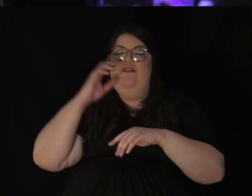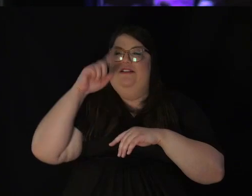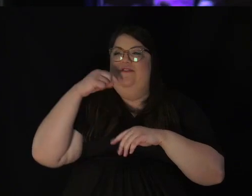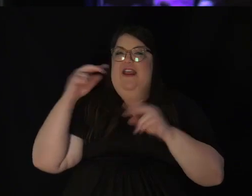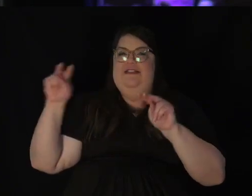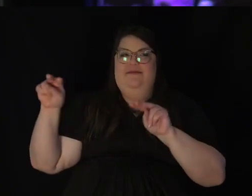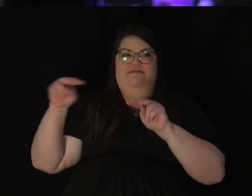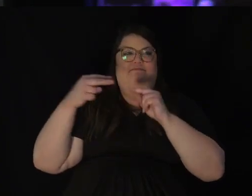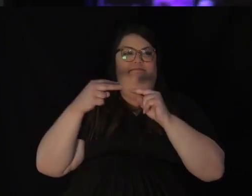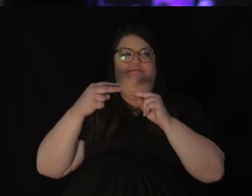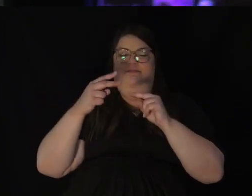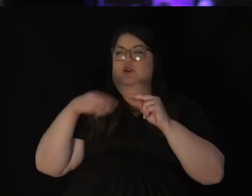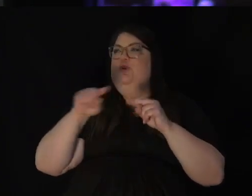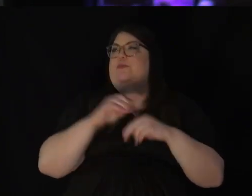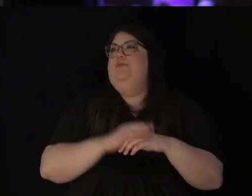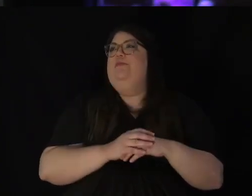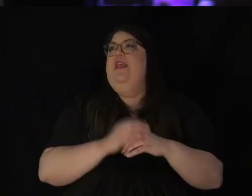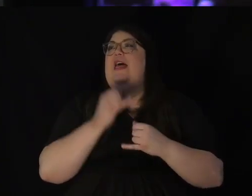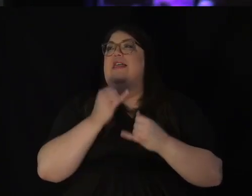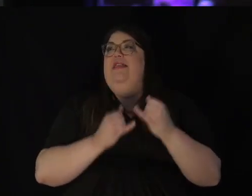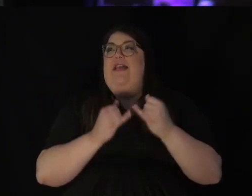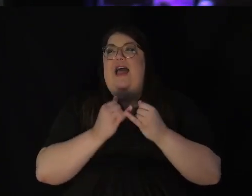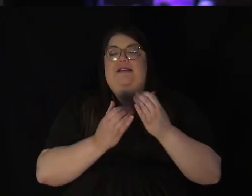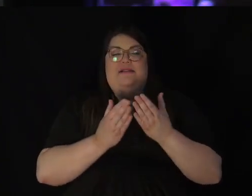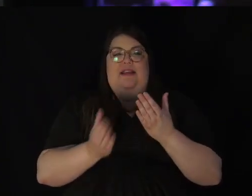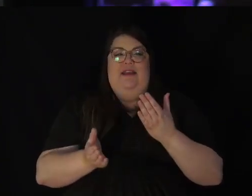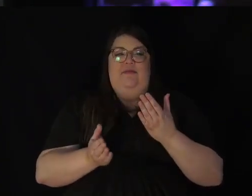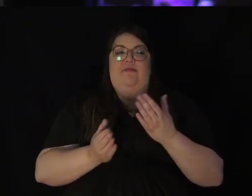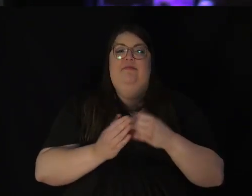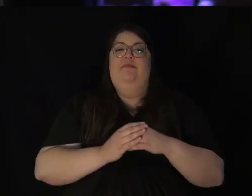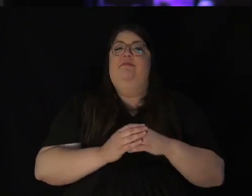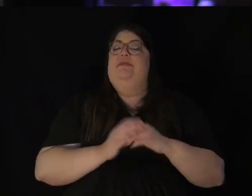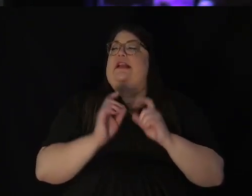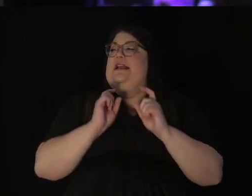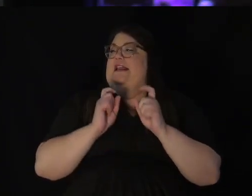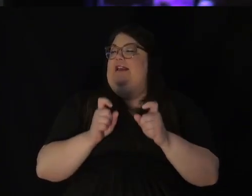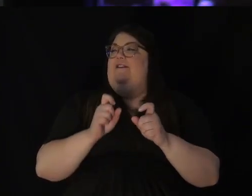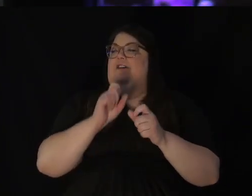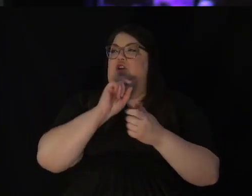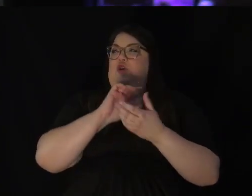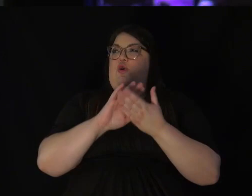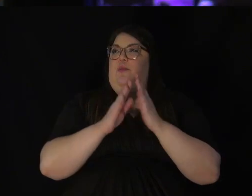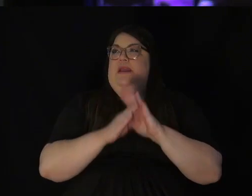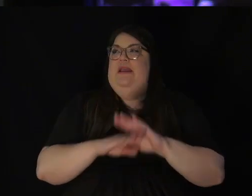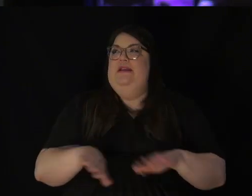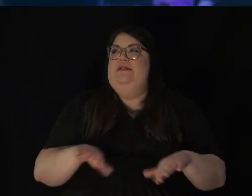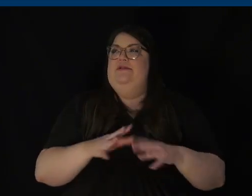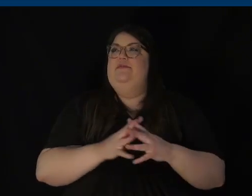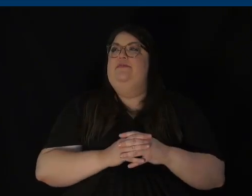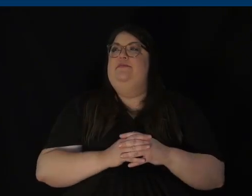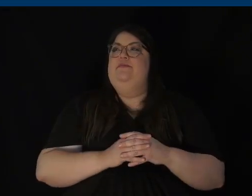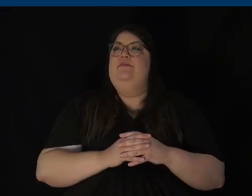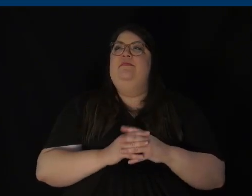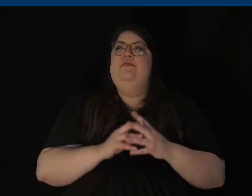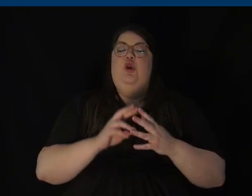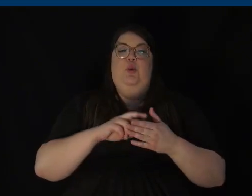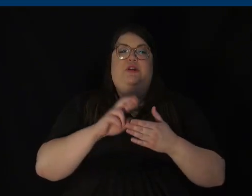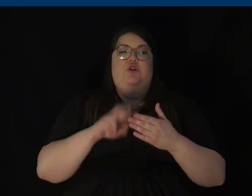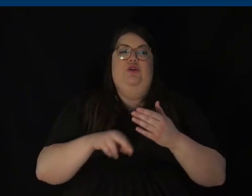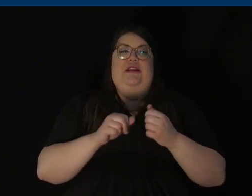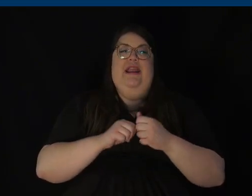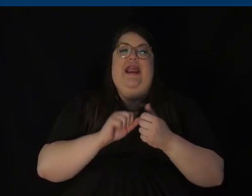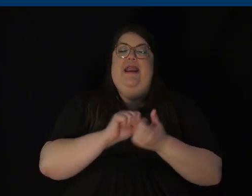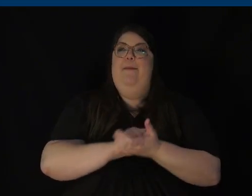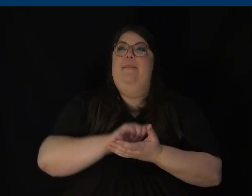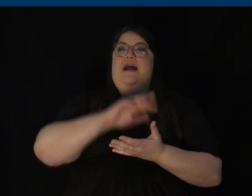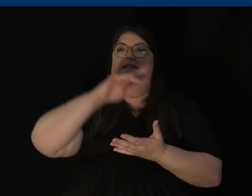The last thing he says here is to give you peace, may he give you peace, resulting in an abundant life. The